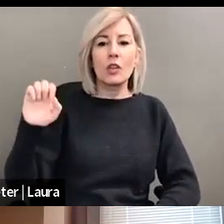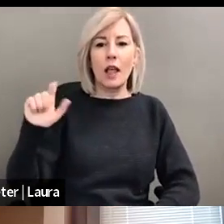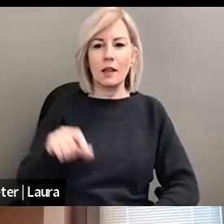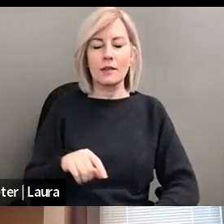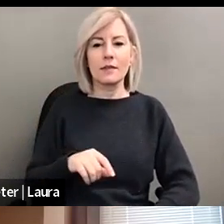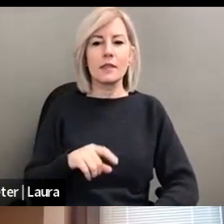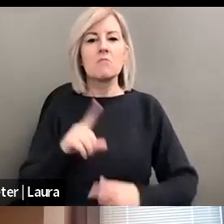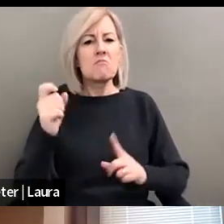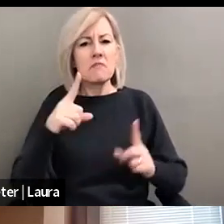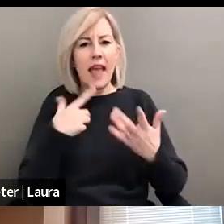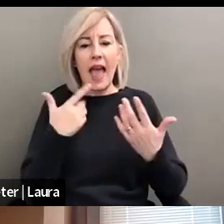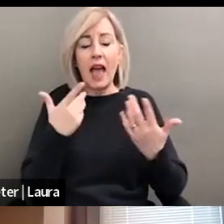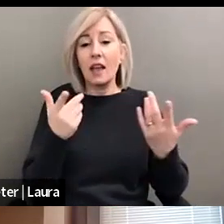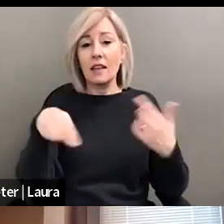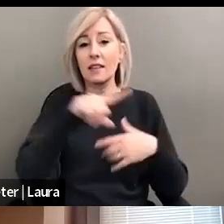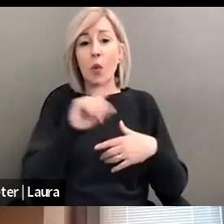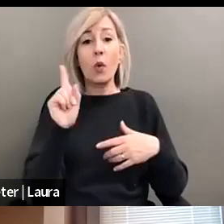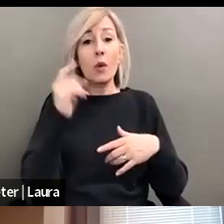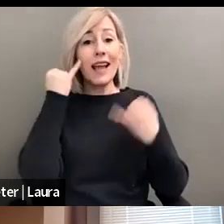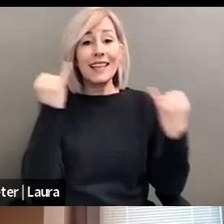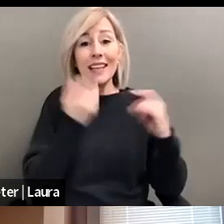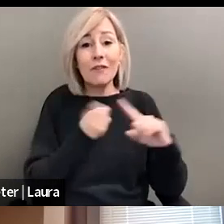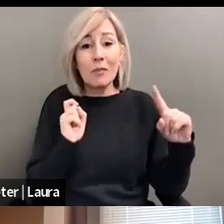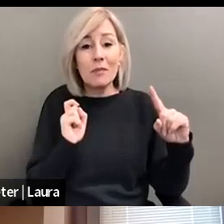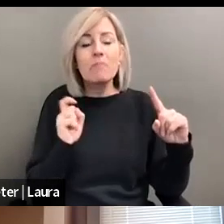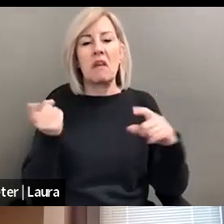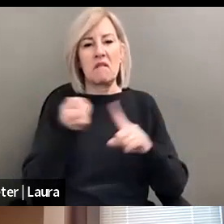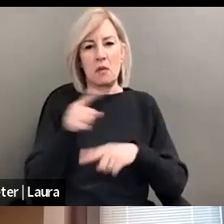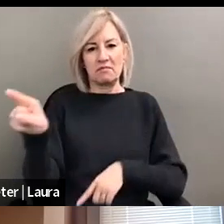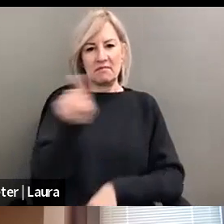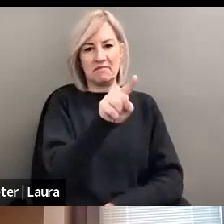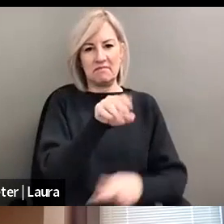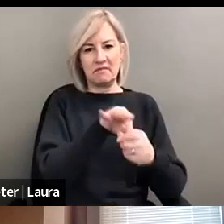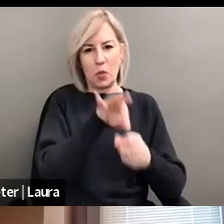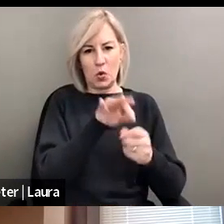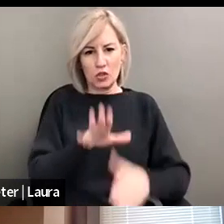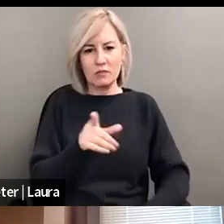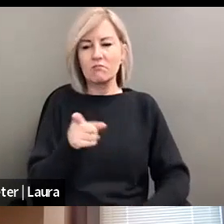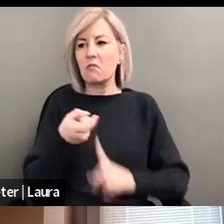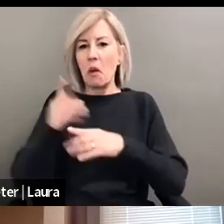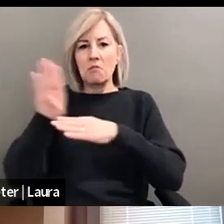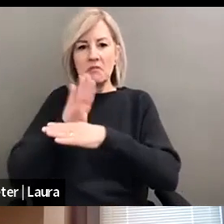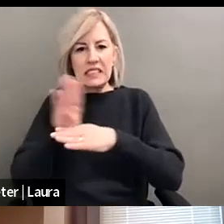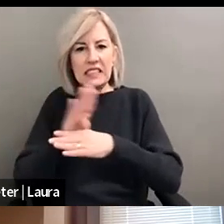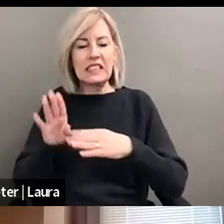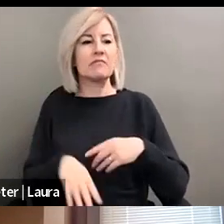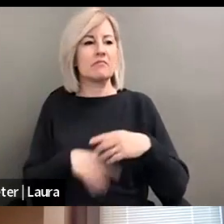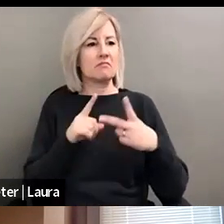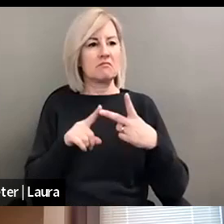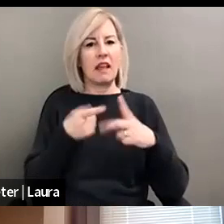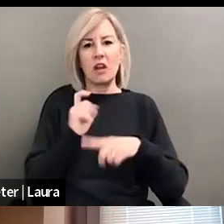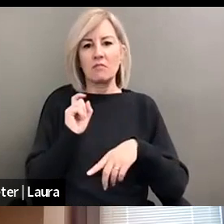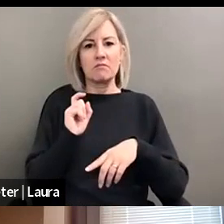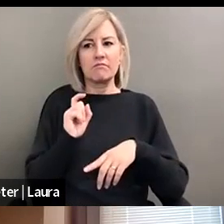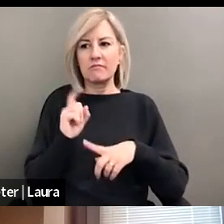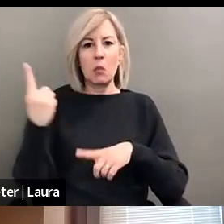Liz, or anybody else there? They come from the constituents. They come from businesses. They come from the phone call that comes